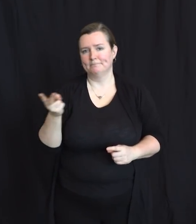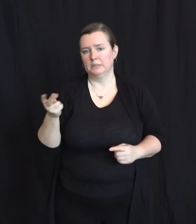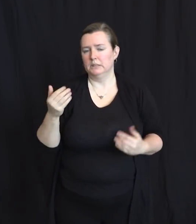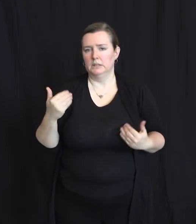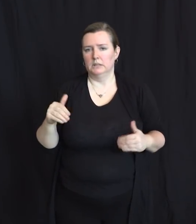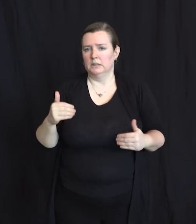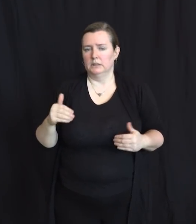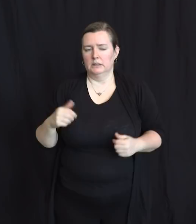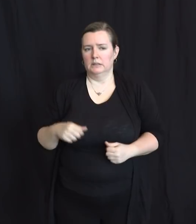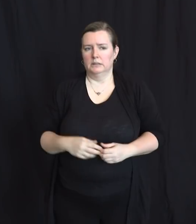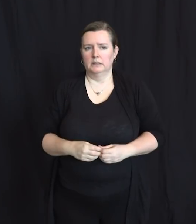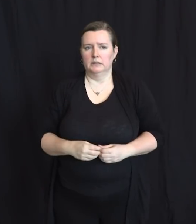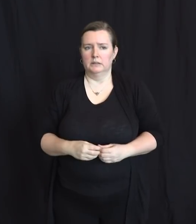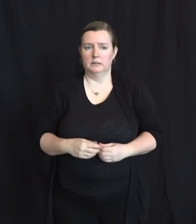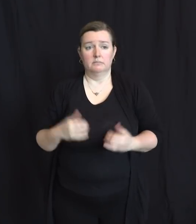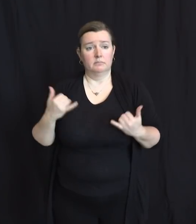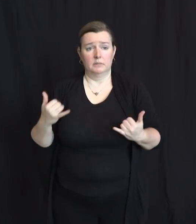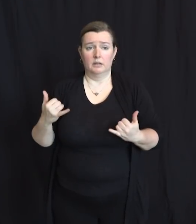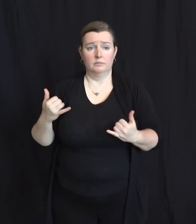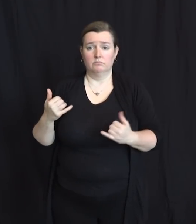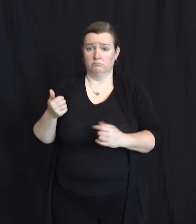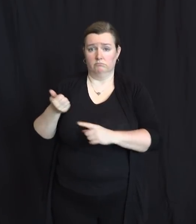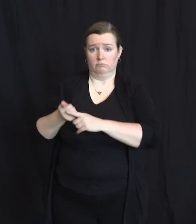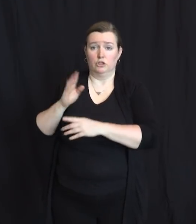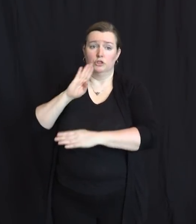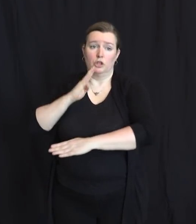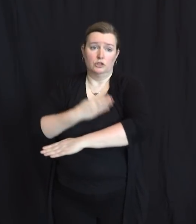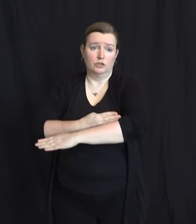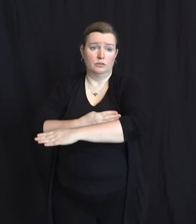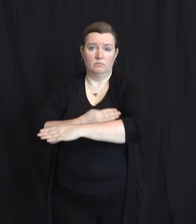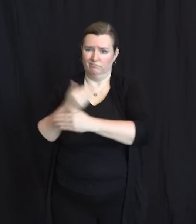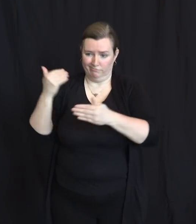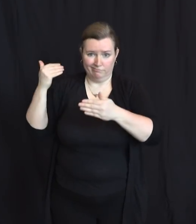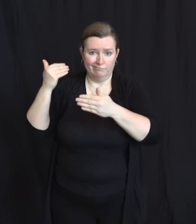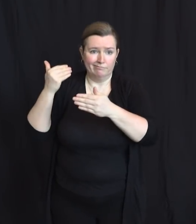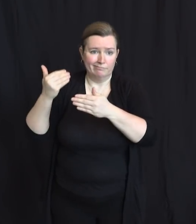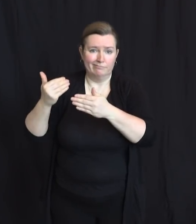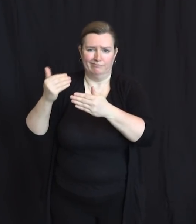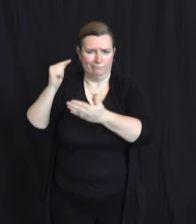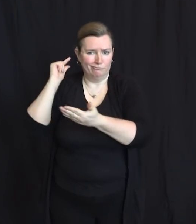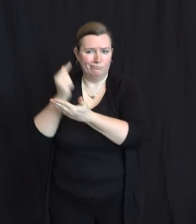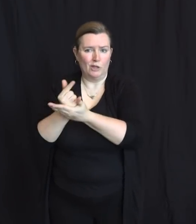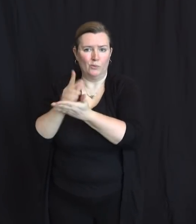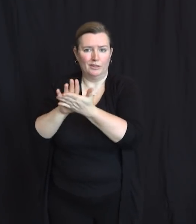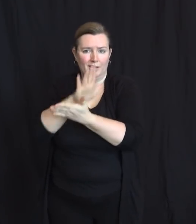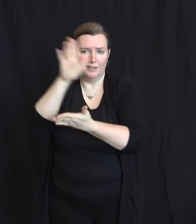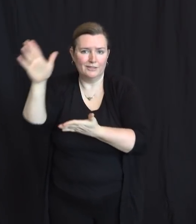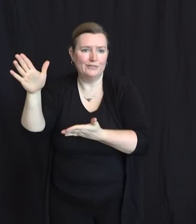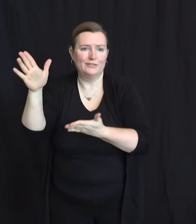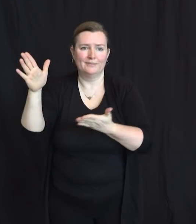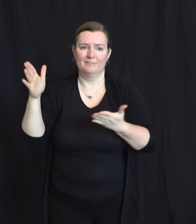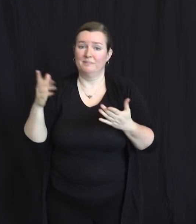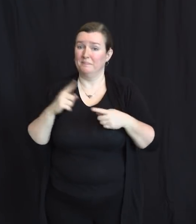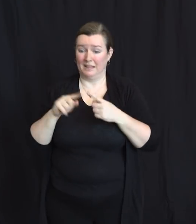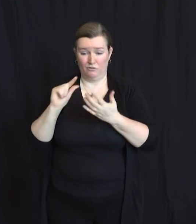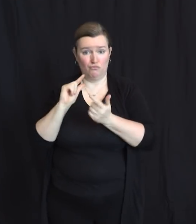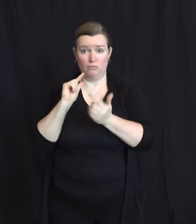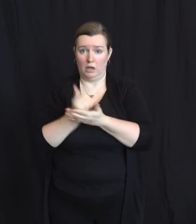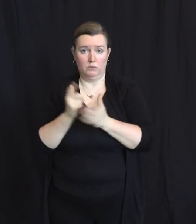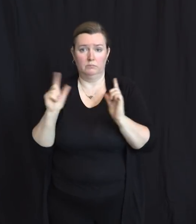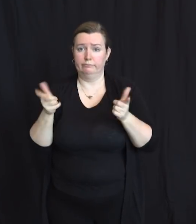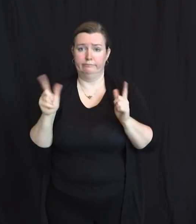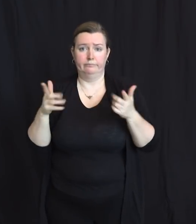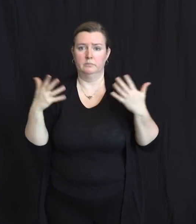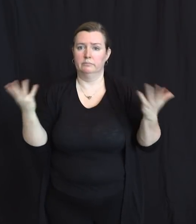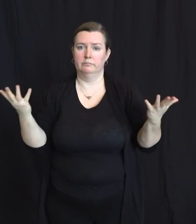her college years and a virtual graduation, much to her consternation, as opposed to something physical